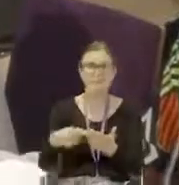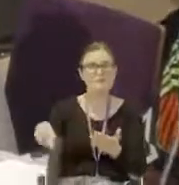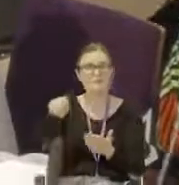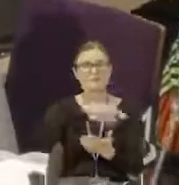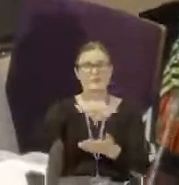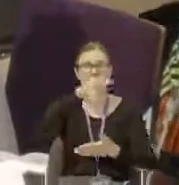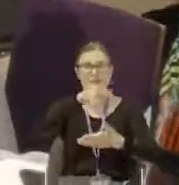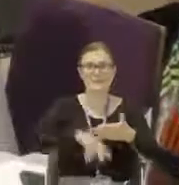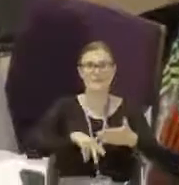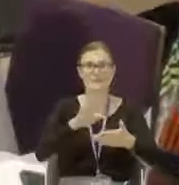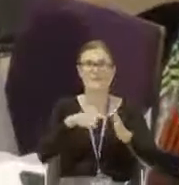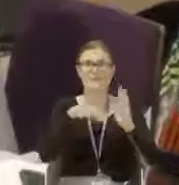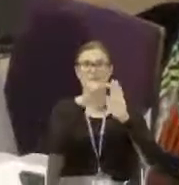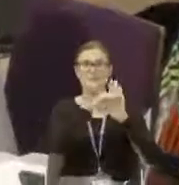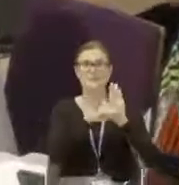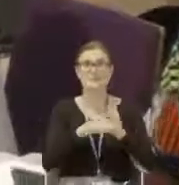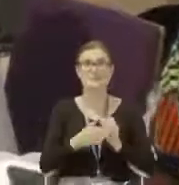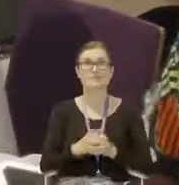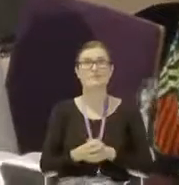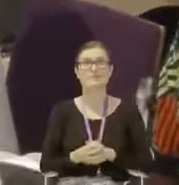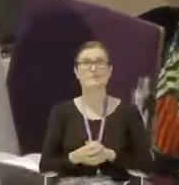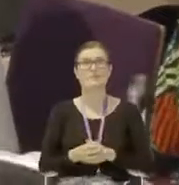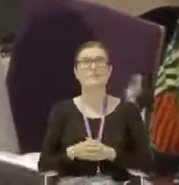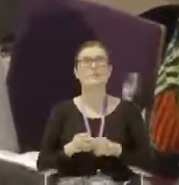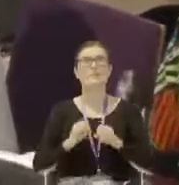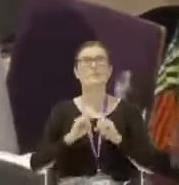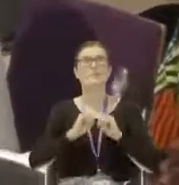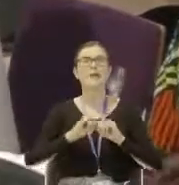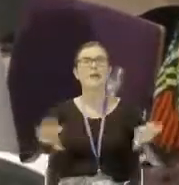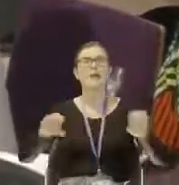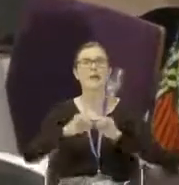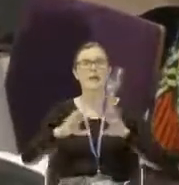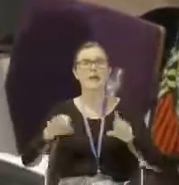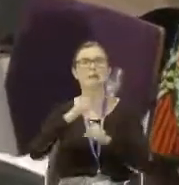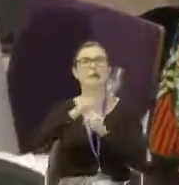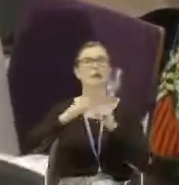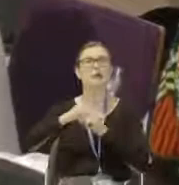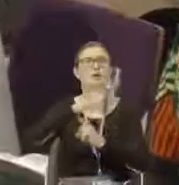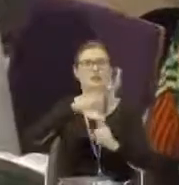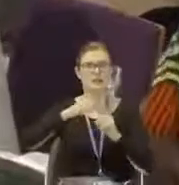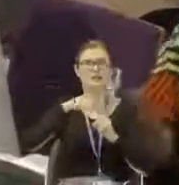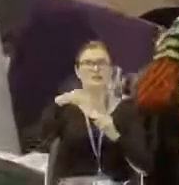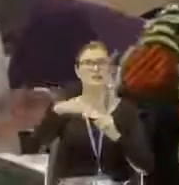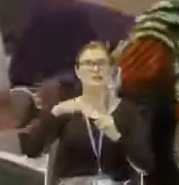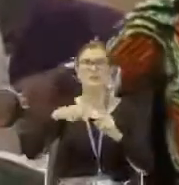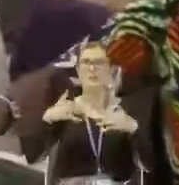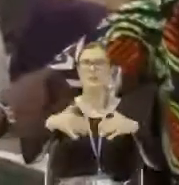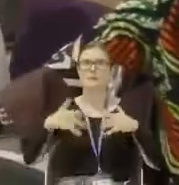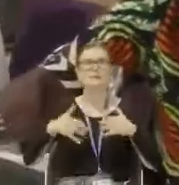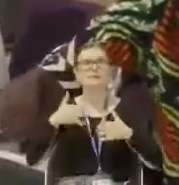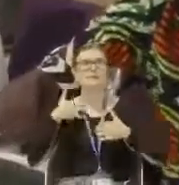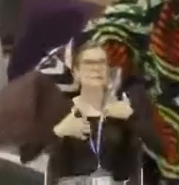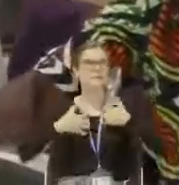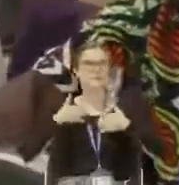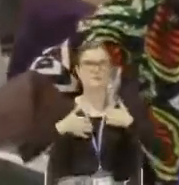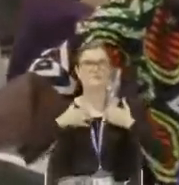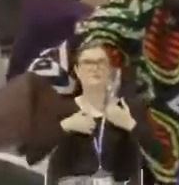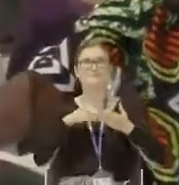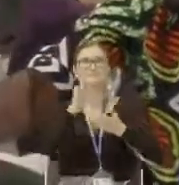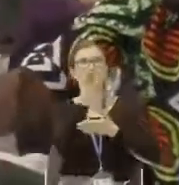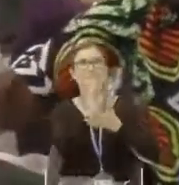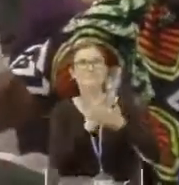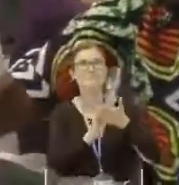well. Very interesting work around renaturing, commoning, very, very interesting